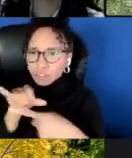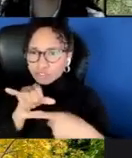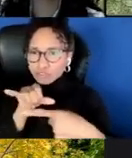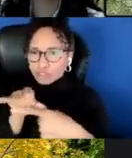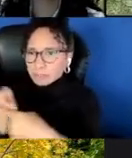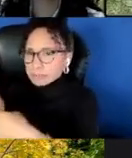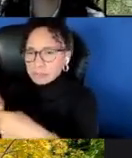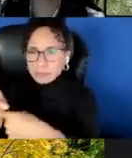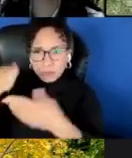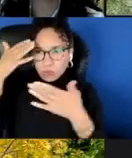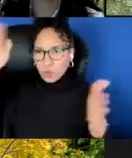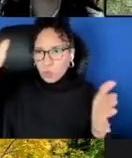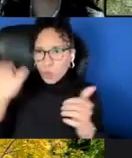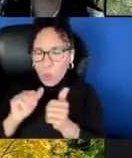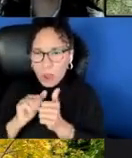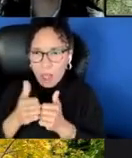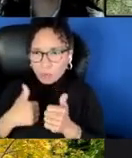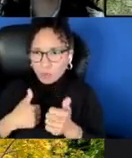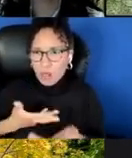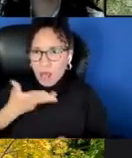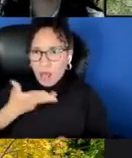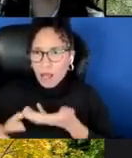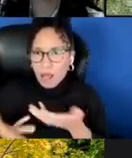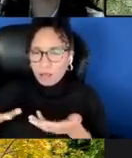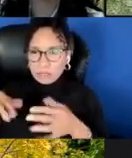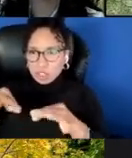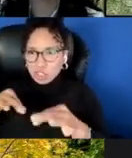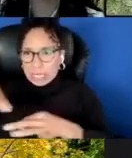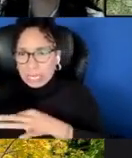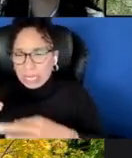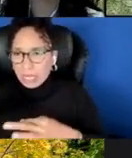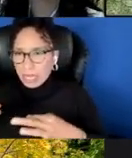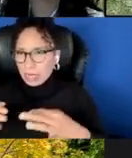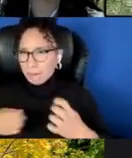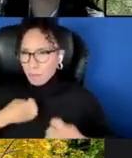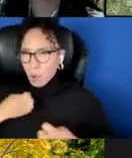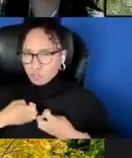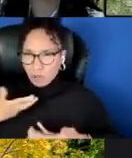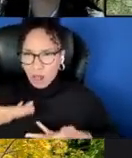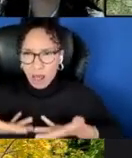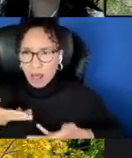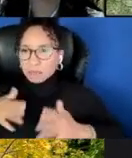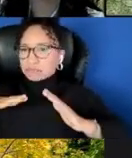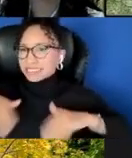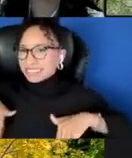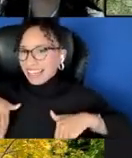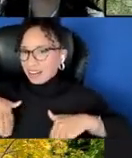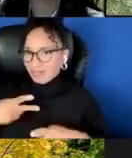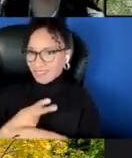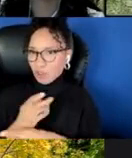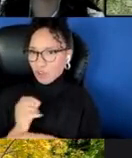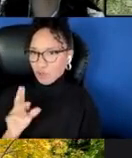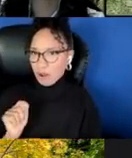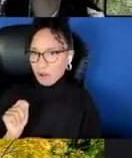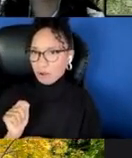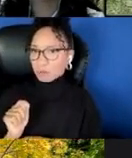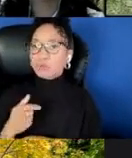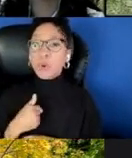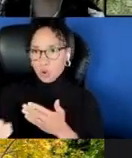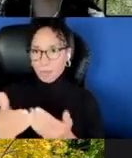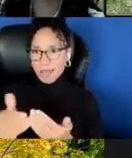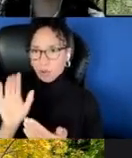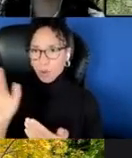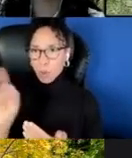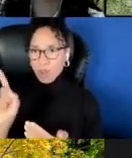how to process all the emotions that come up with it. And so I just want to say that we're going to try to meet everyone where you are,